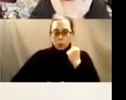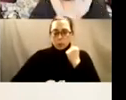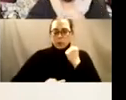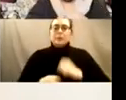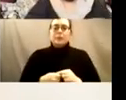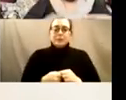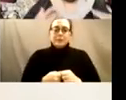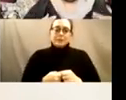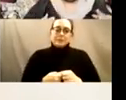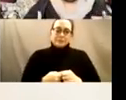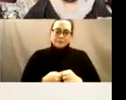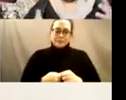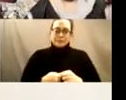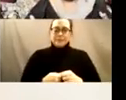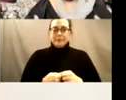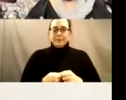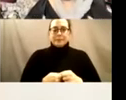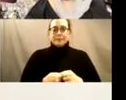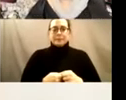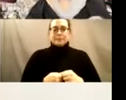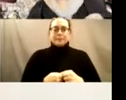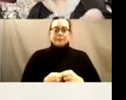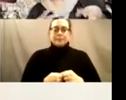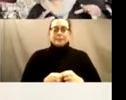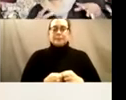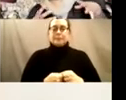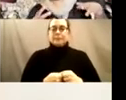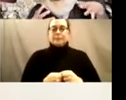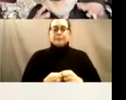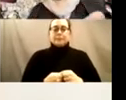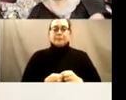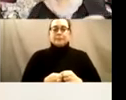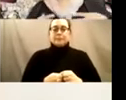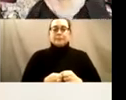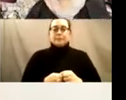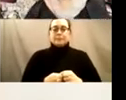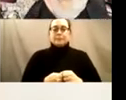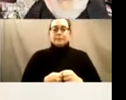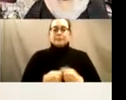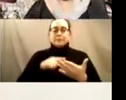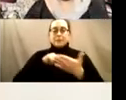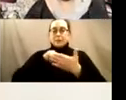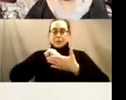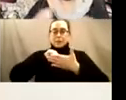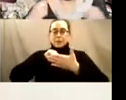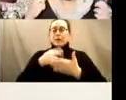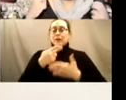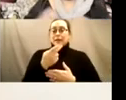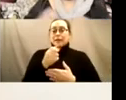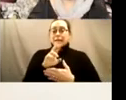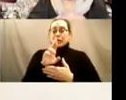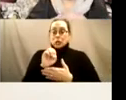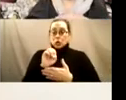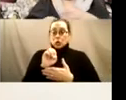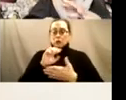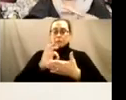love it. So this is the word here, H-E-R-E, and it's